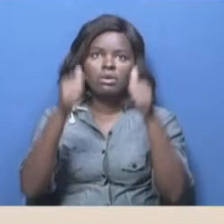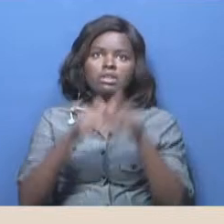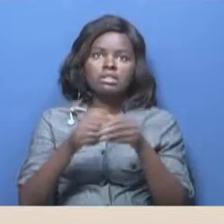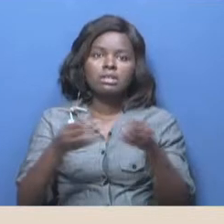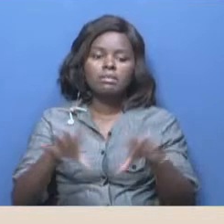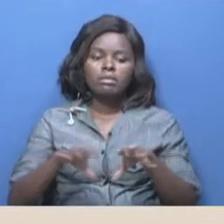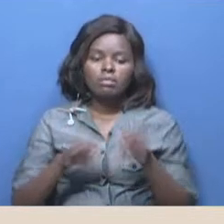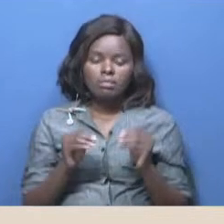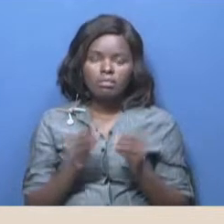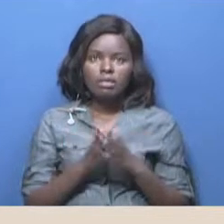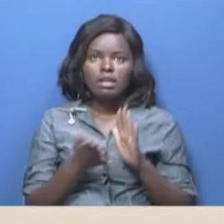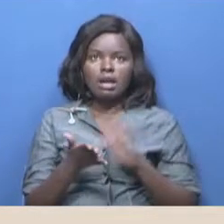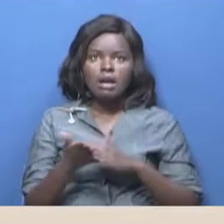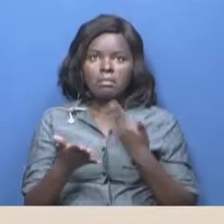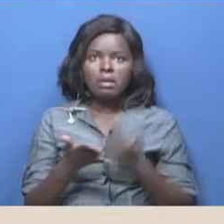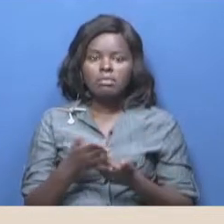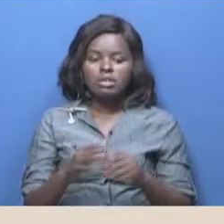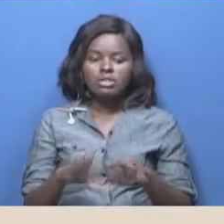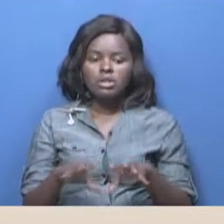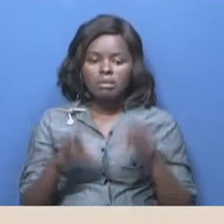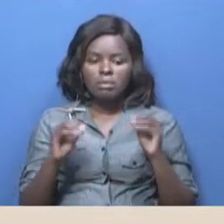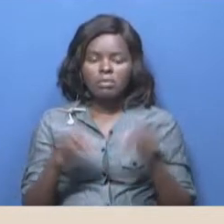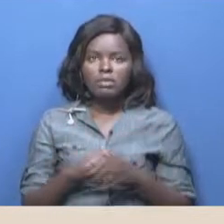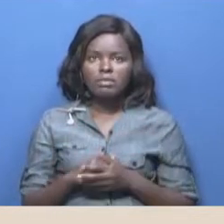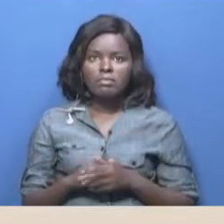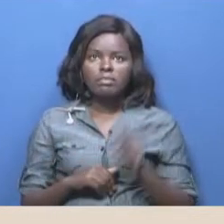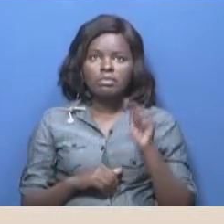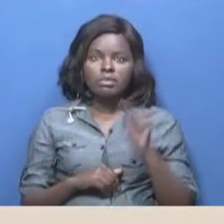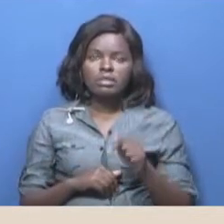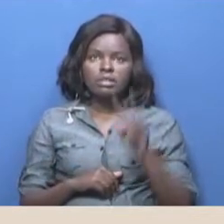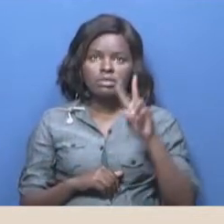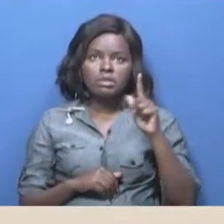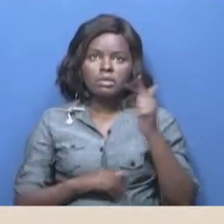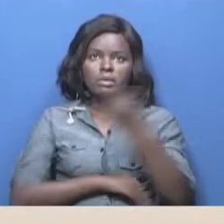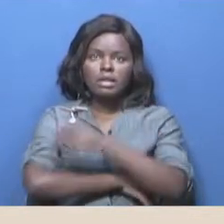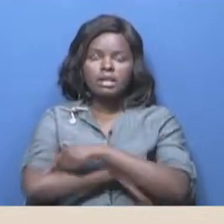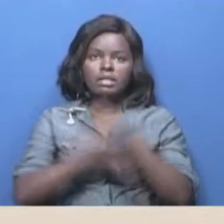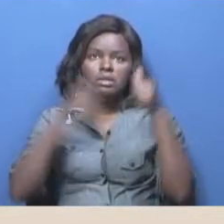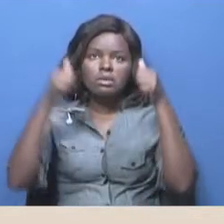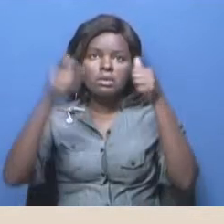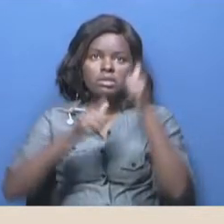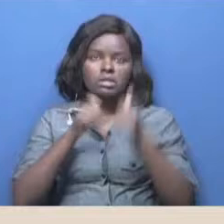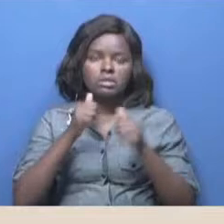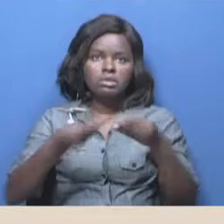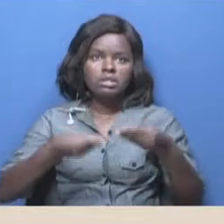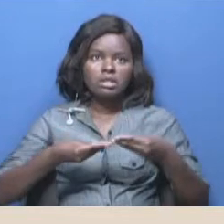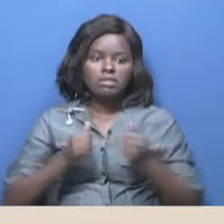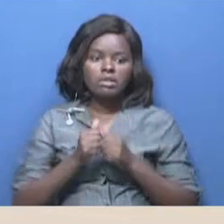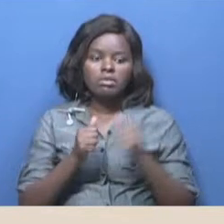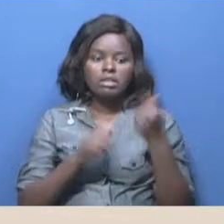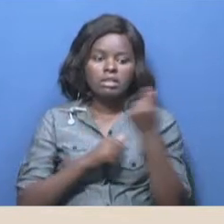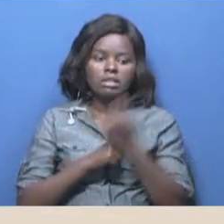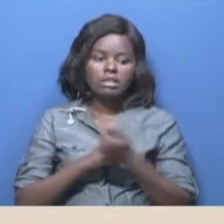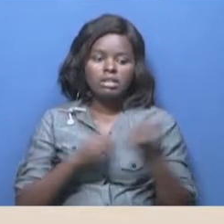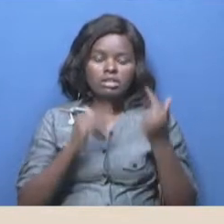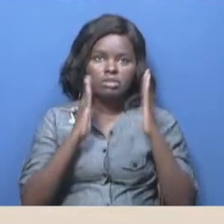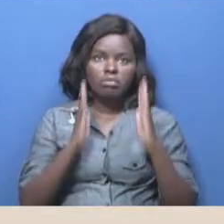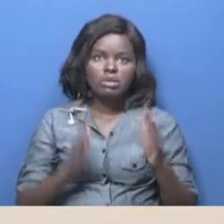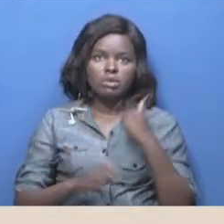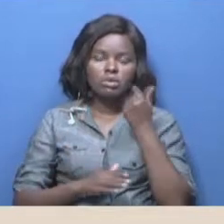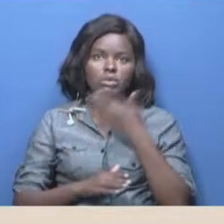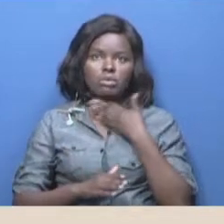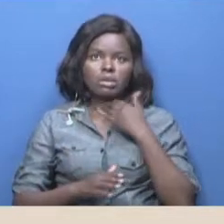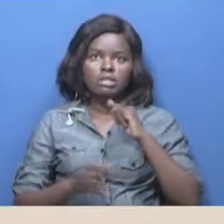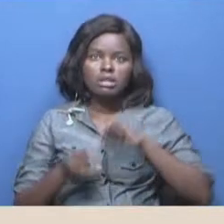granted and the application has been approved. This is the 21 days notice that is given by every couple that wants to get